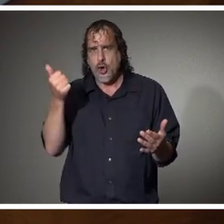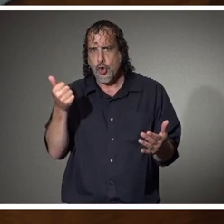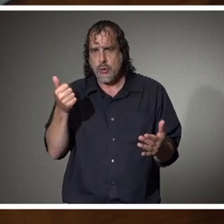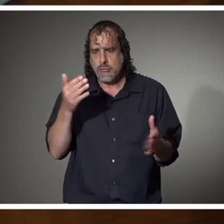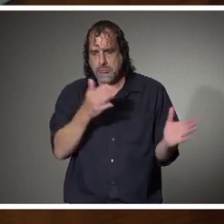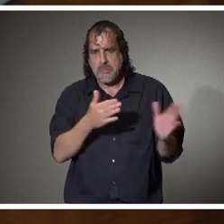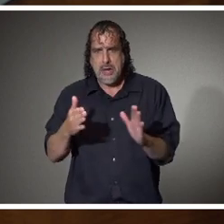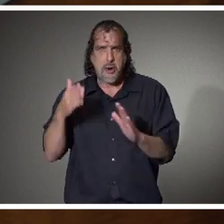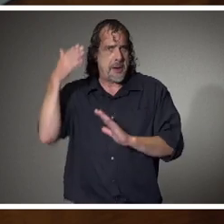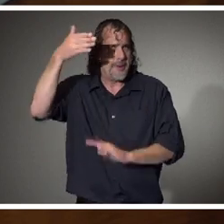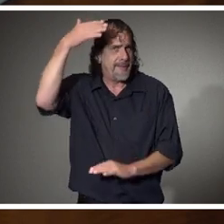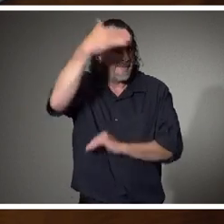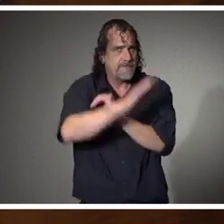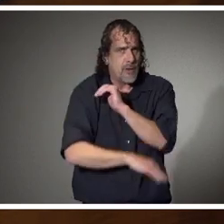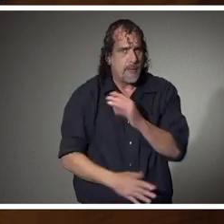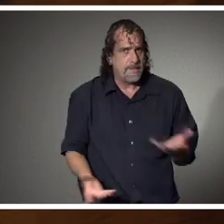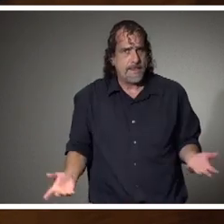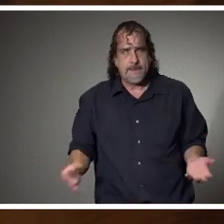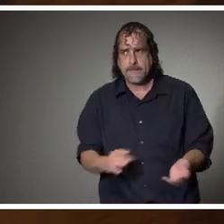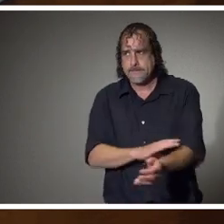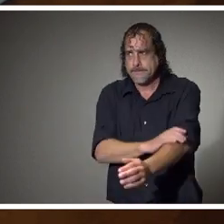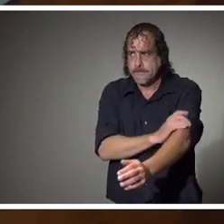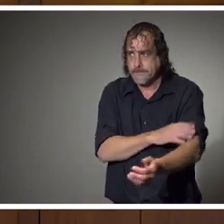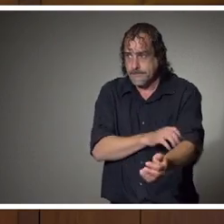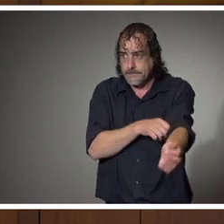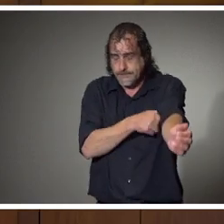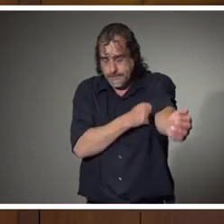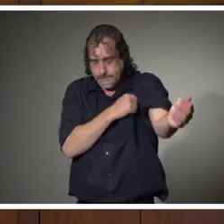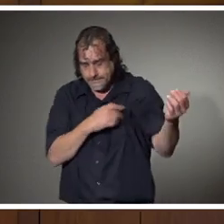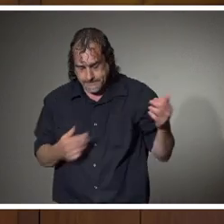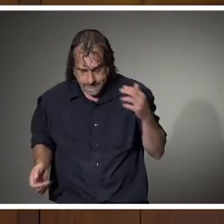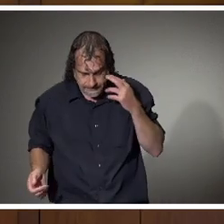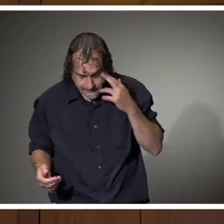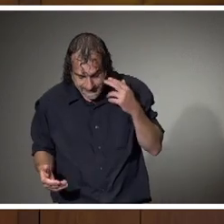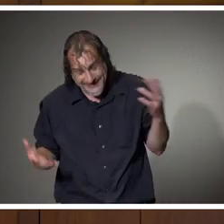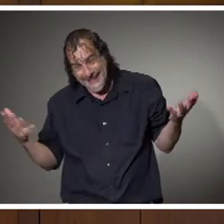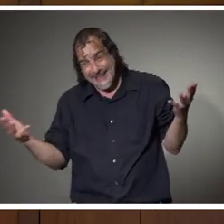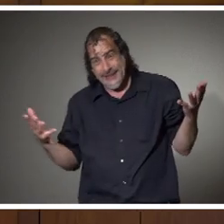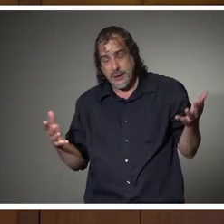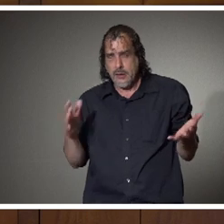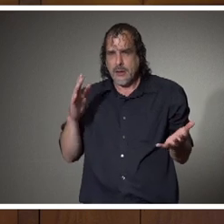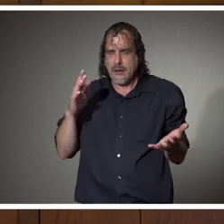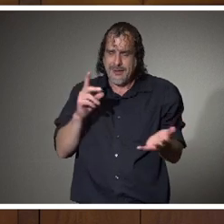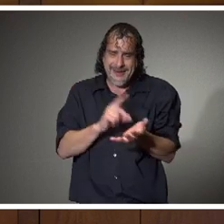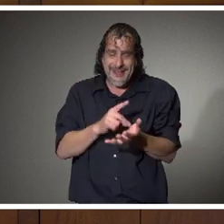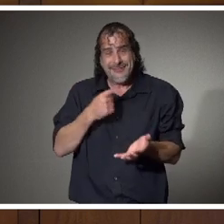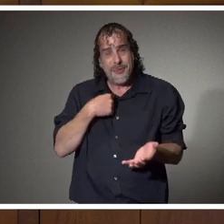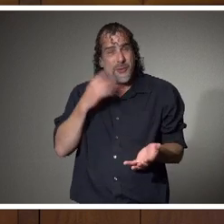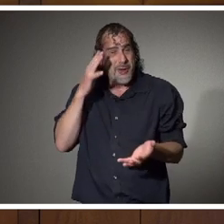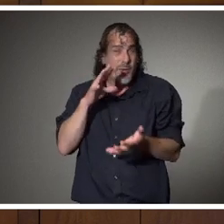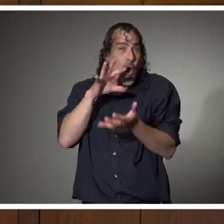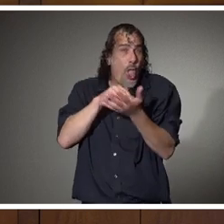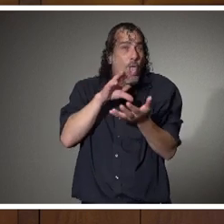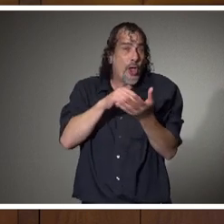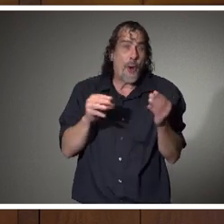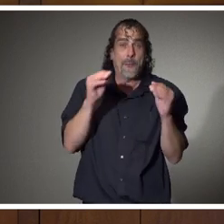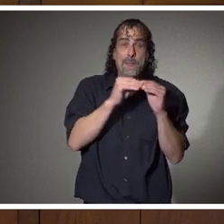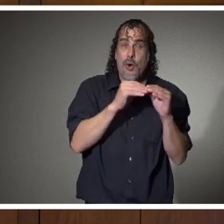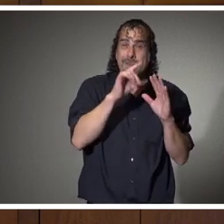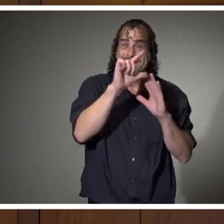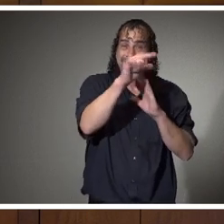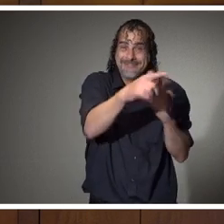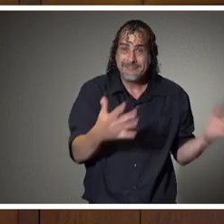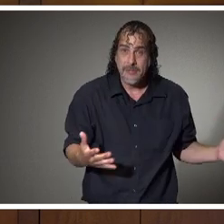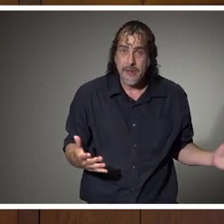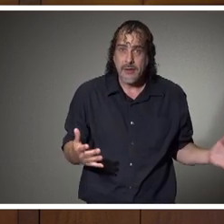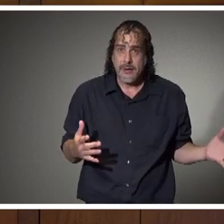we were in the spring. Dr. Dobbs, you want to react to that? We'll learn more as we go through this. Some of these serologic